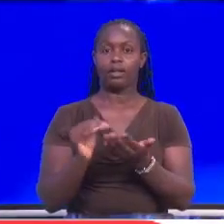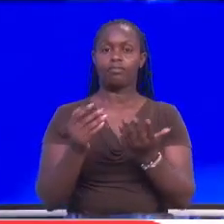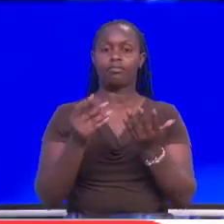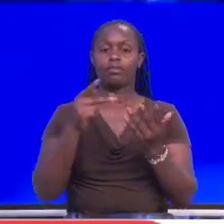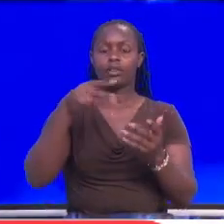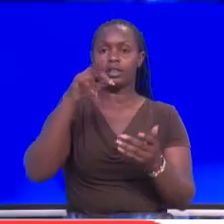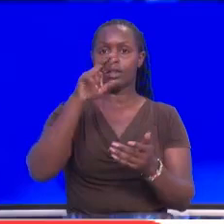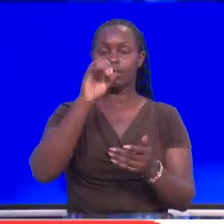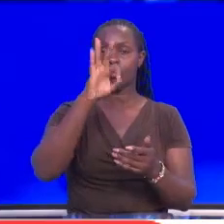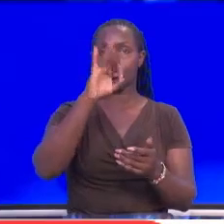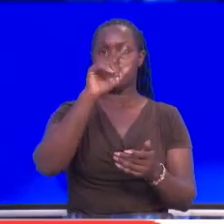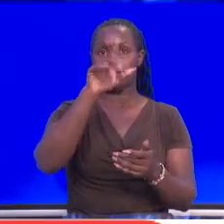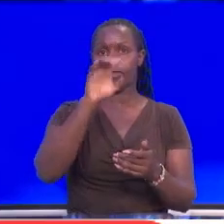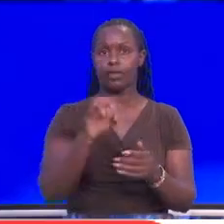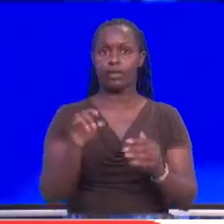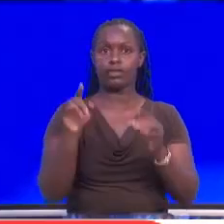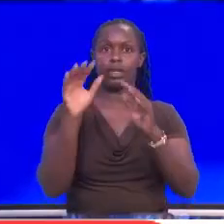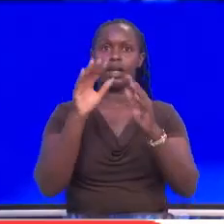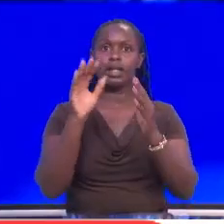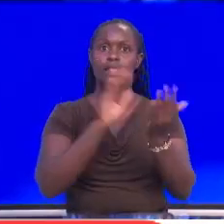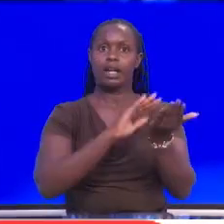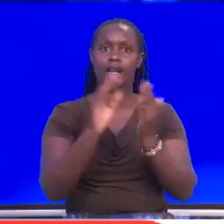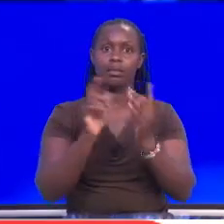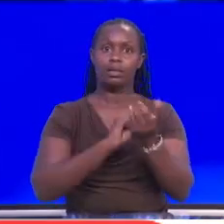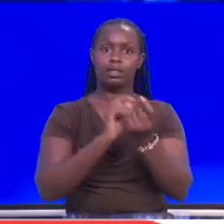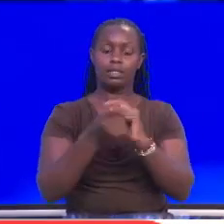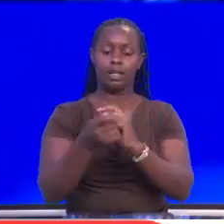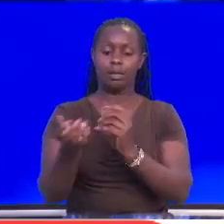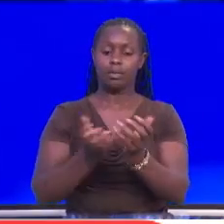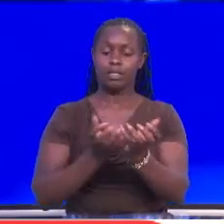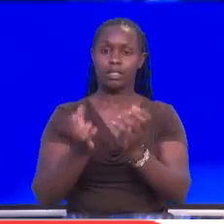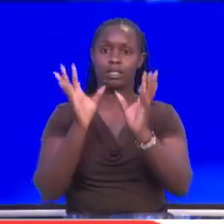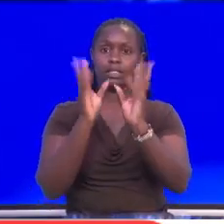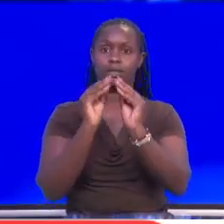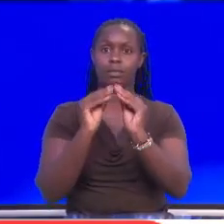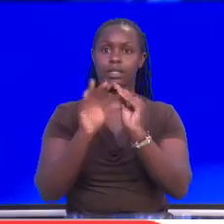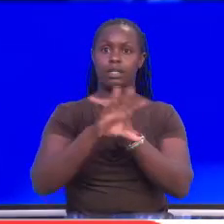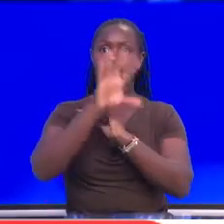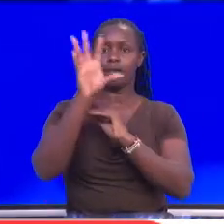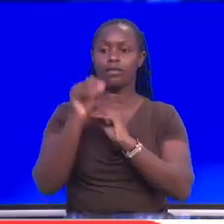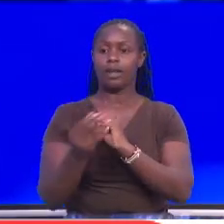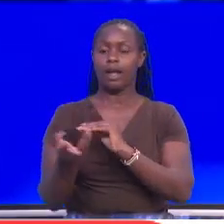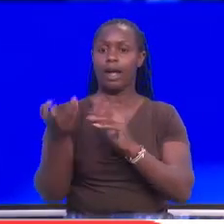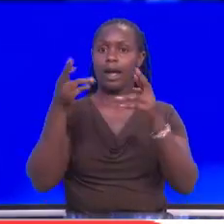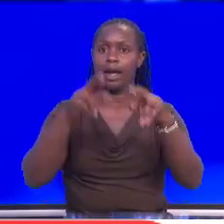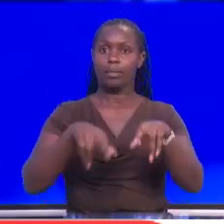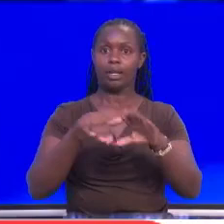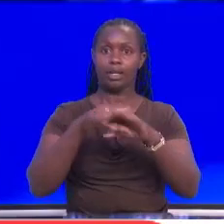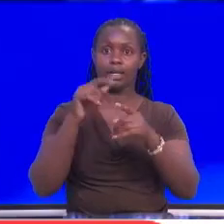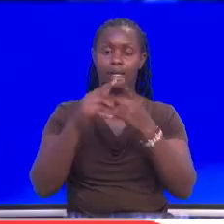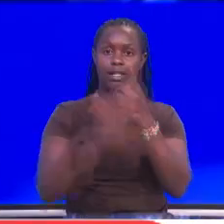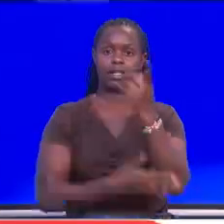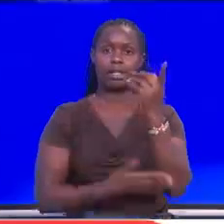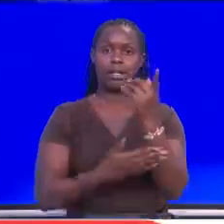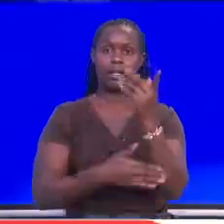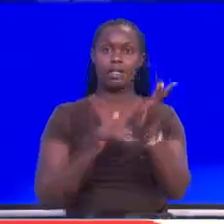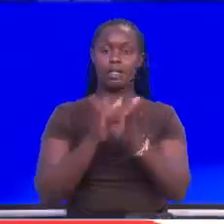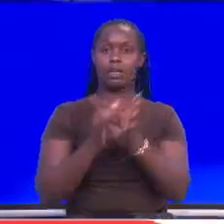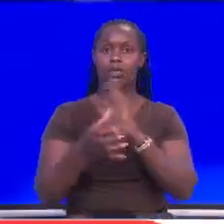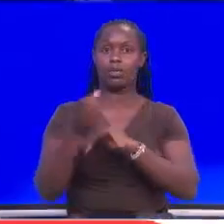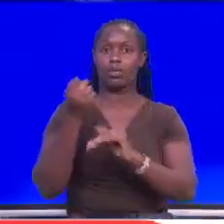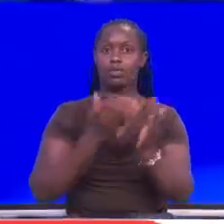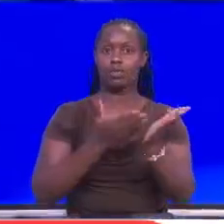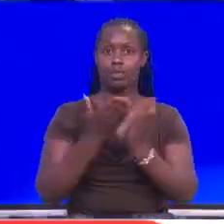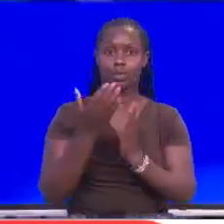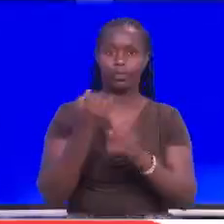tossed around during the Climate Change Global Business Summit on Africa, happening here in the capital, was de-risking, where the